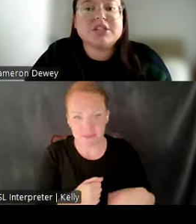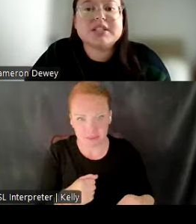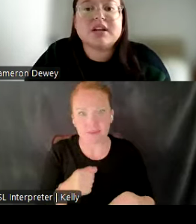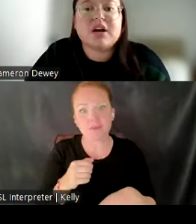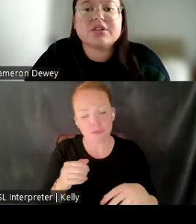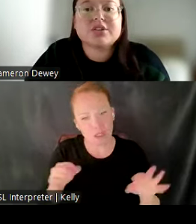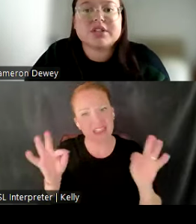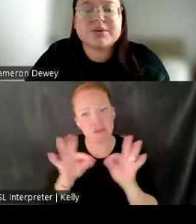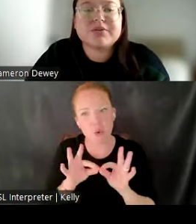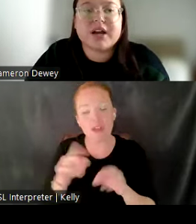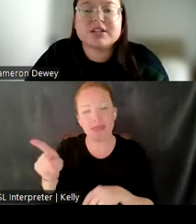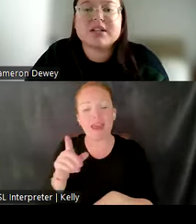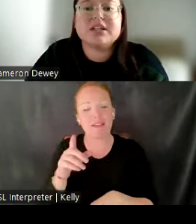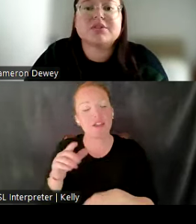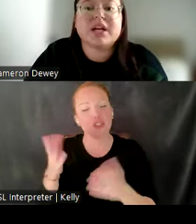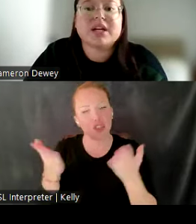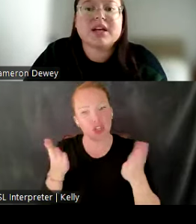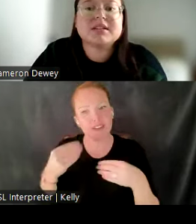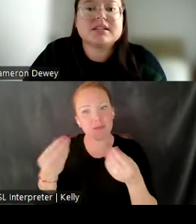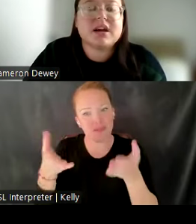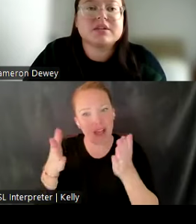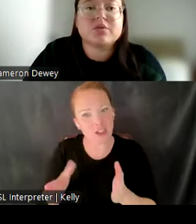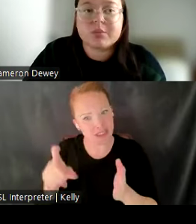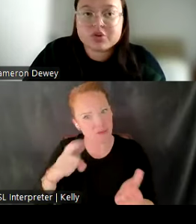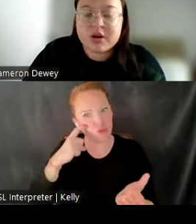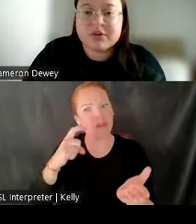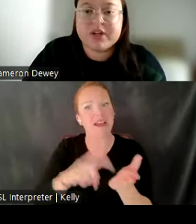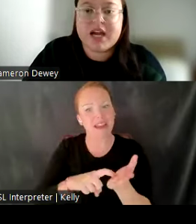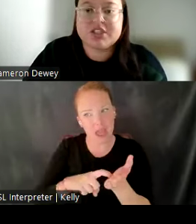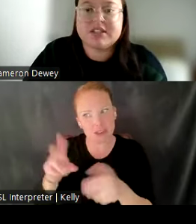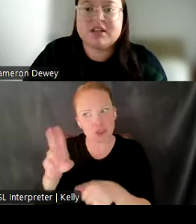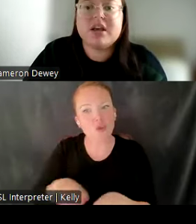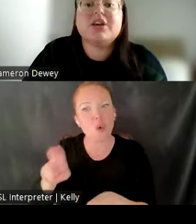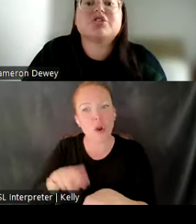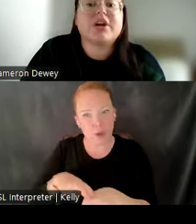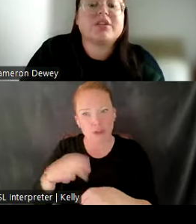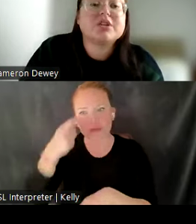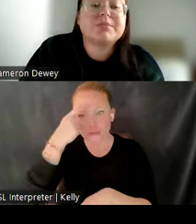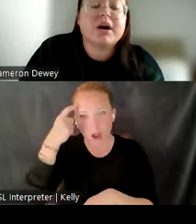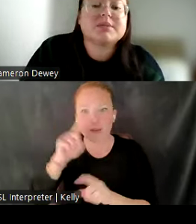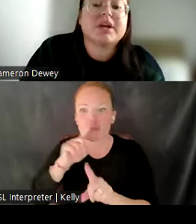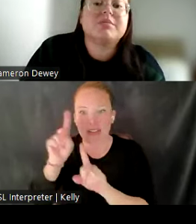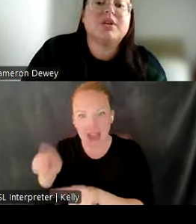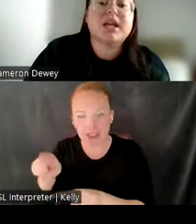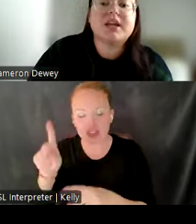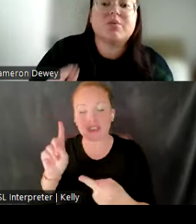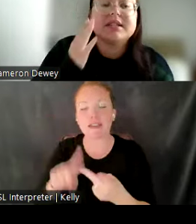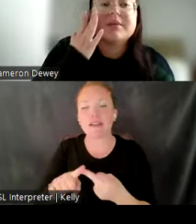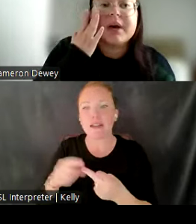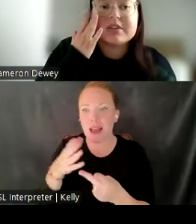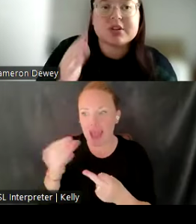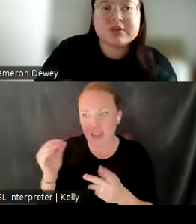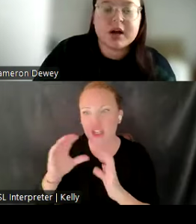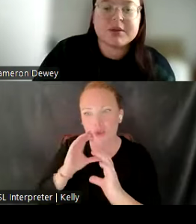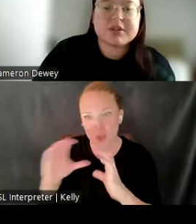that clinicians and other service providers need to recognize the signs of normal trauma reactions, strengthen response by communicating in ways